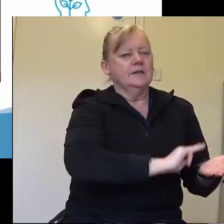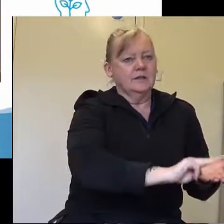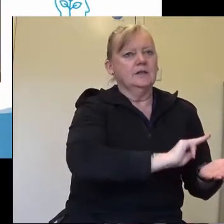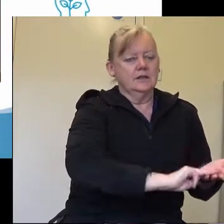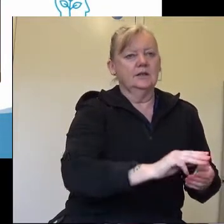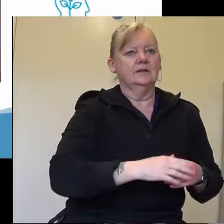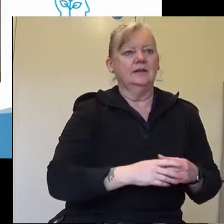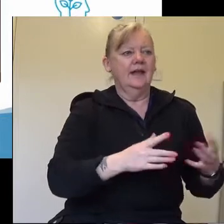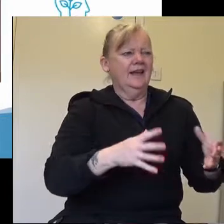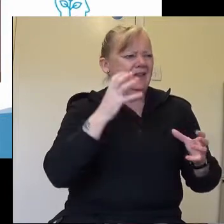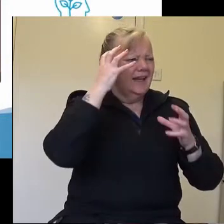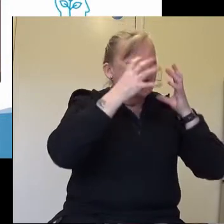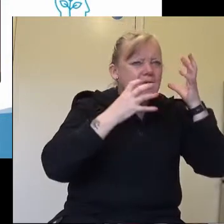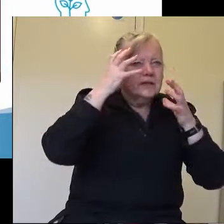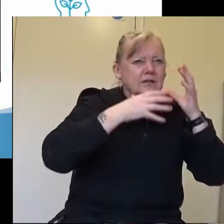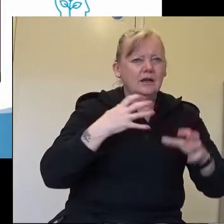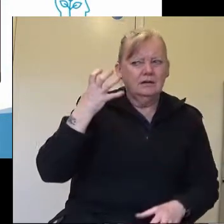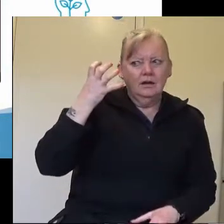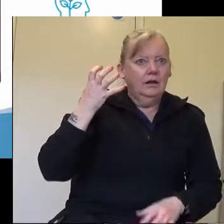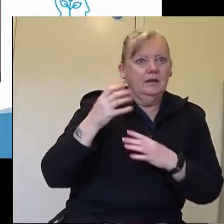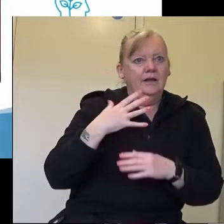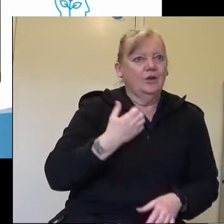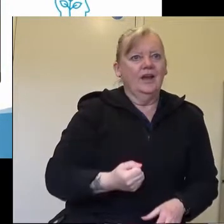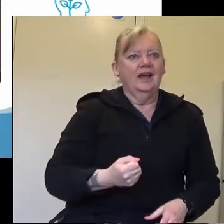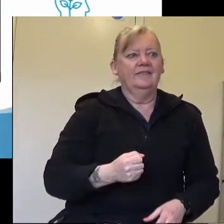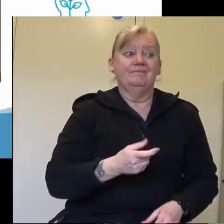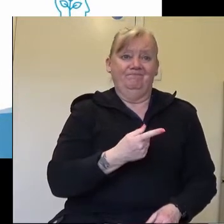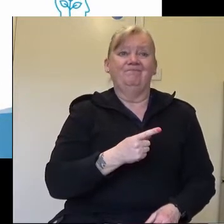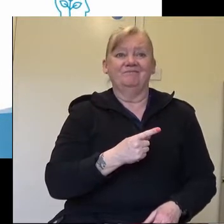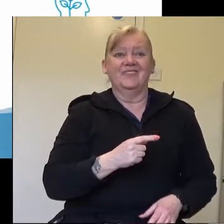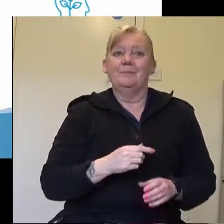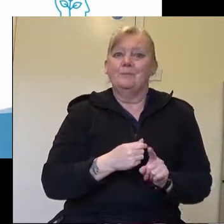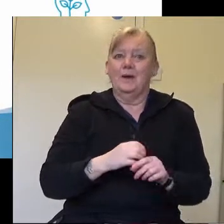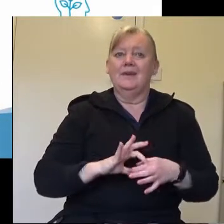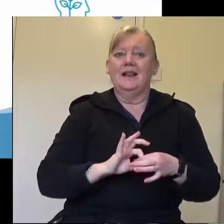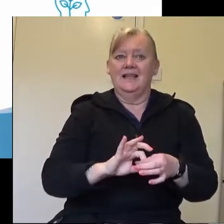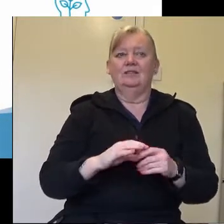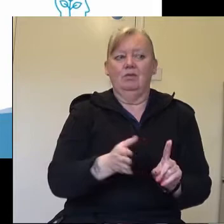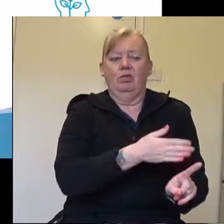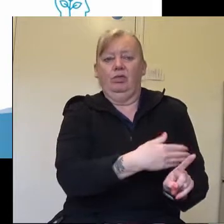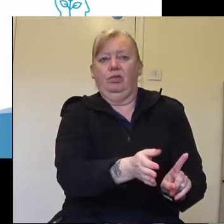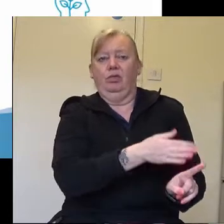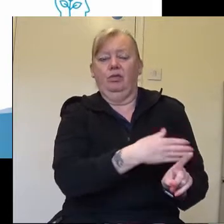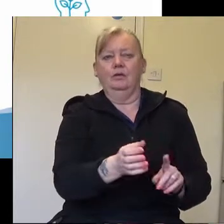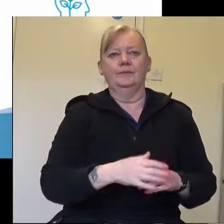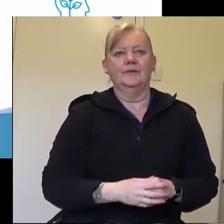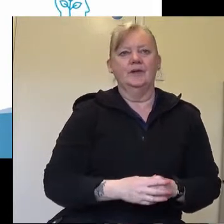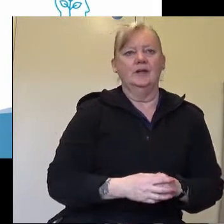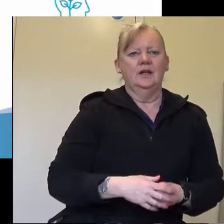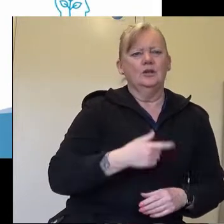messages and worried about being away from their phone can be some of the indicators. So who is at risk?